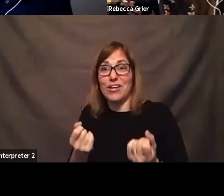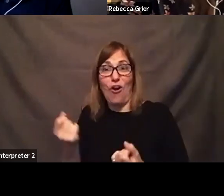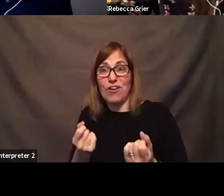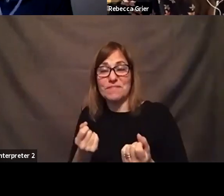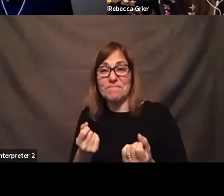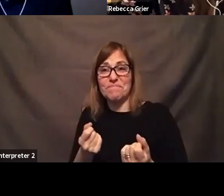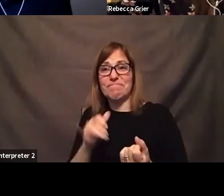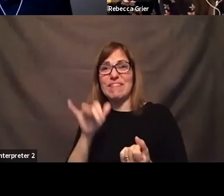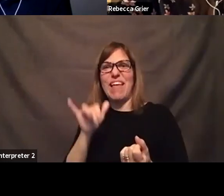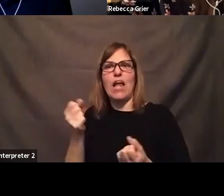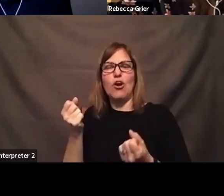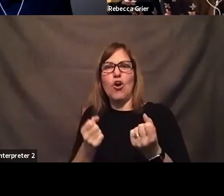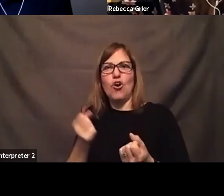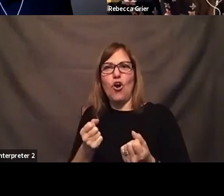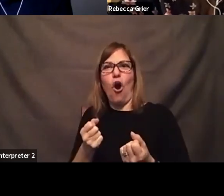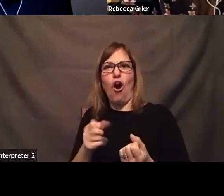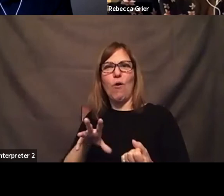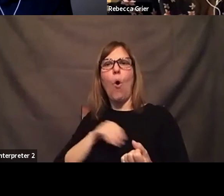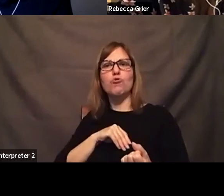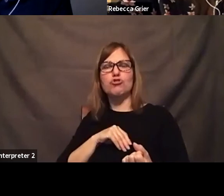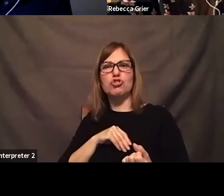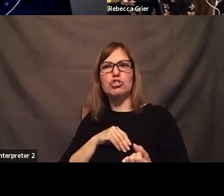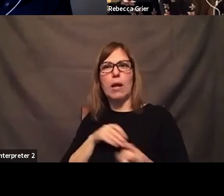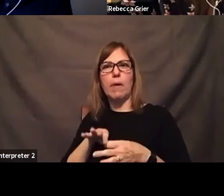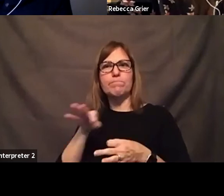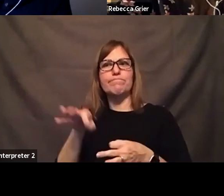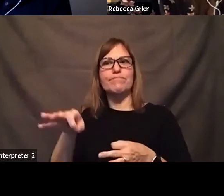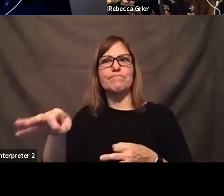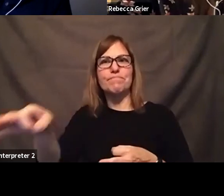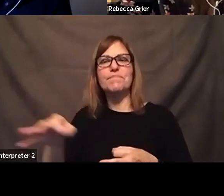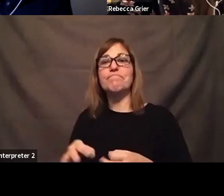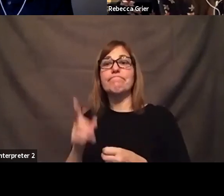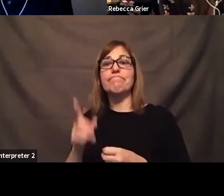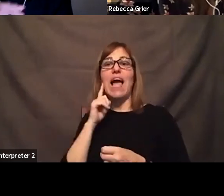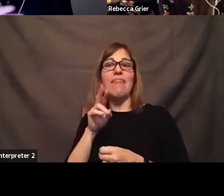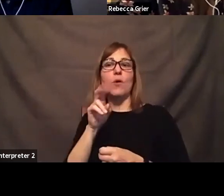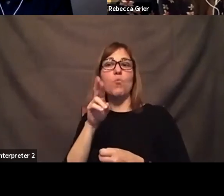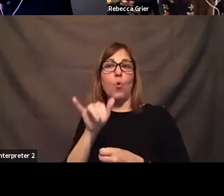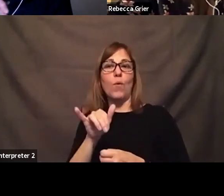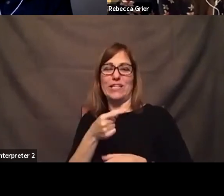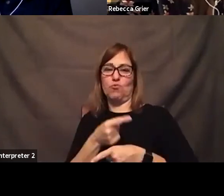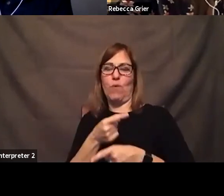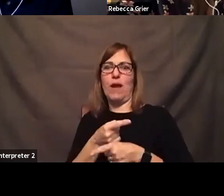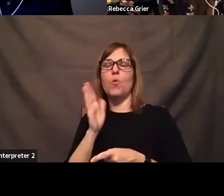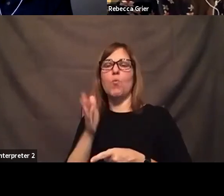car ownership is moving back as well. So I think Rory is correct in that we're going to be seeing this evolution in